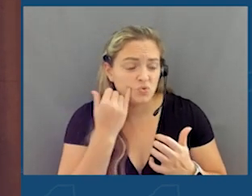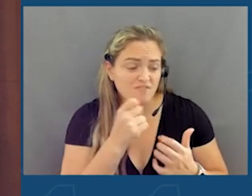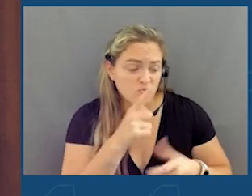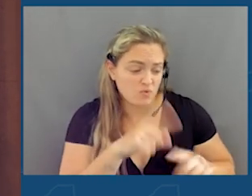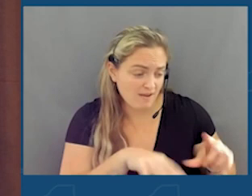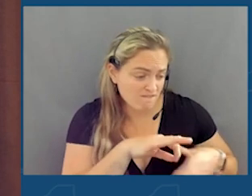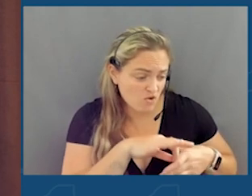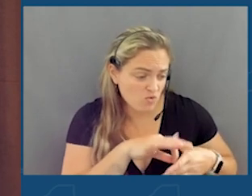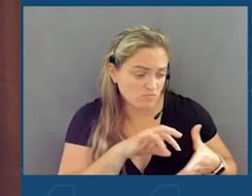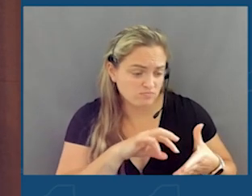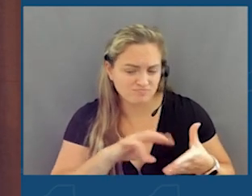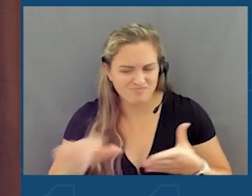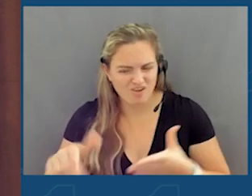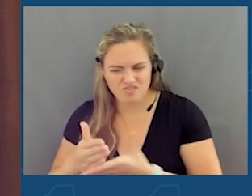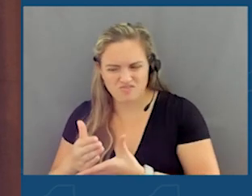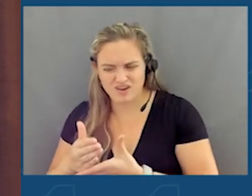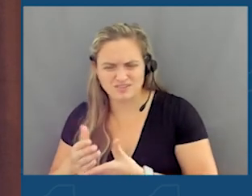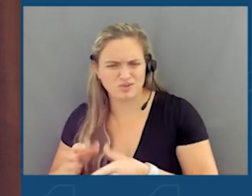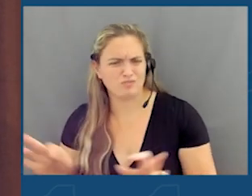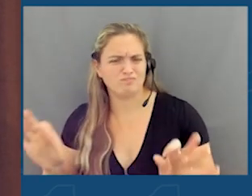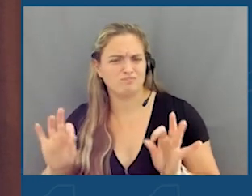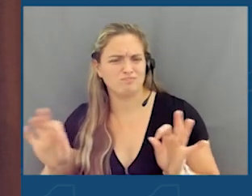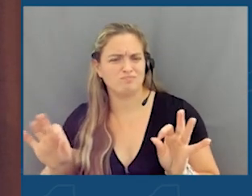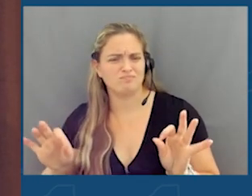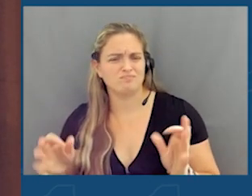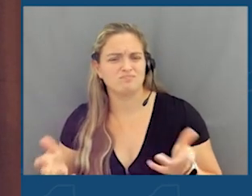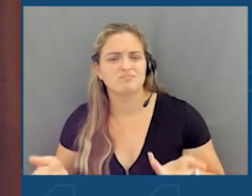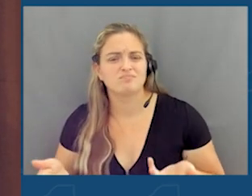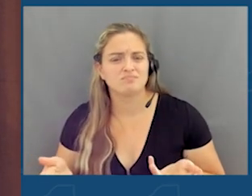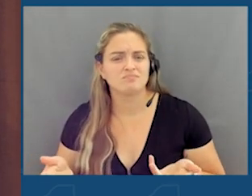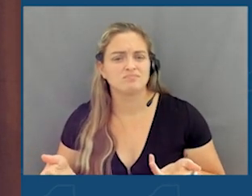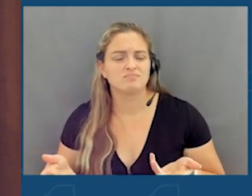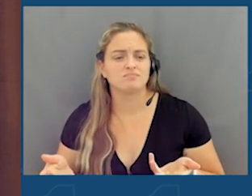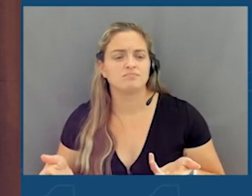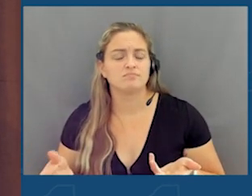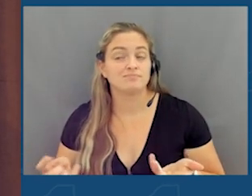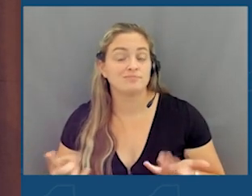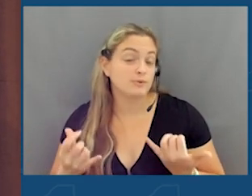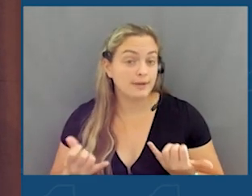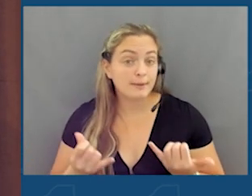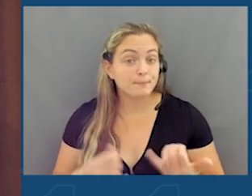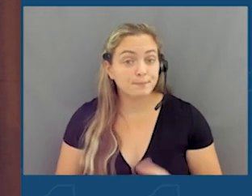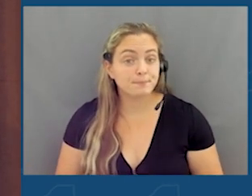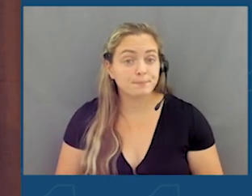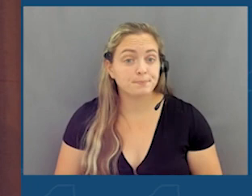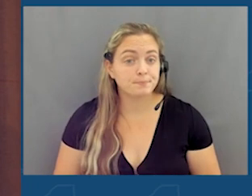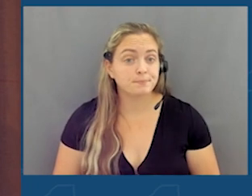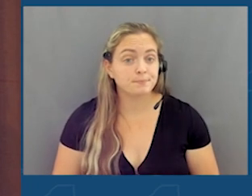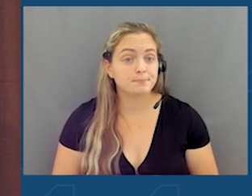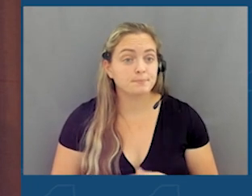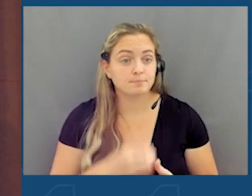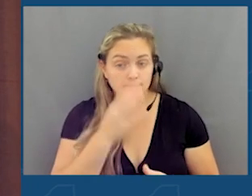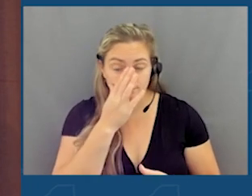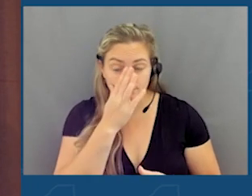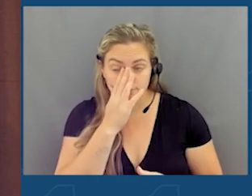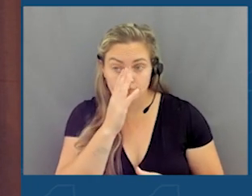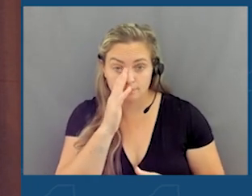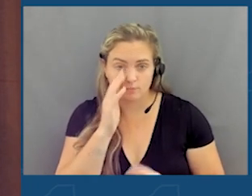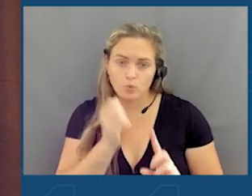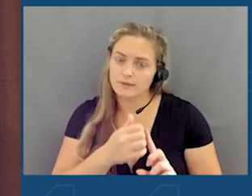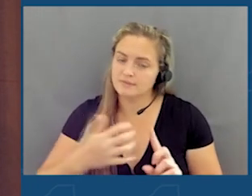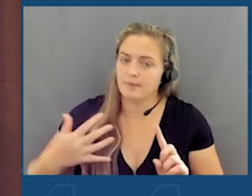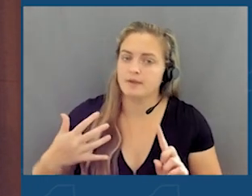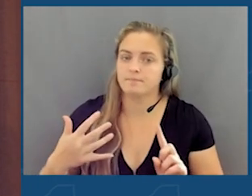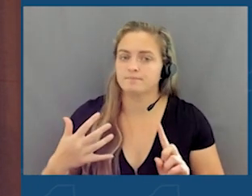meaningless. Think about how profound that was. And today, we're here to expand